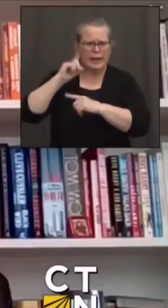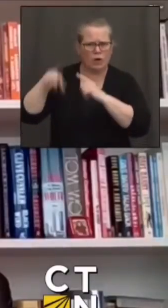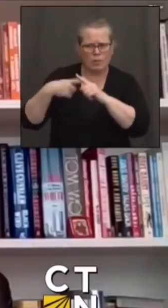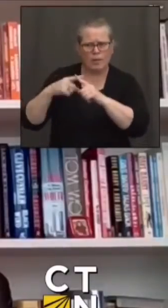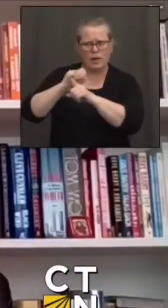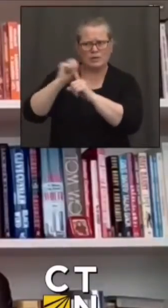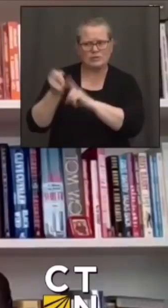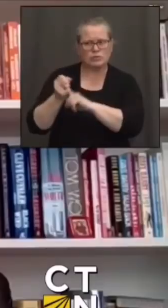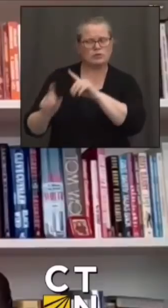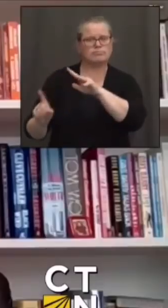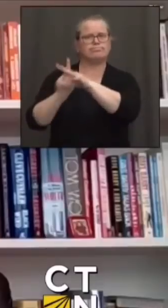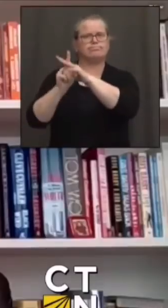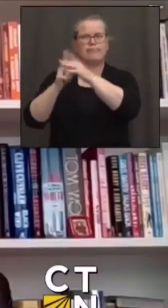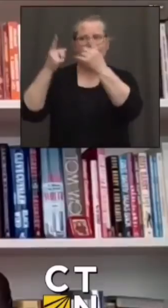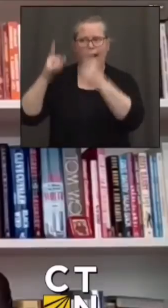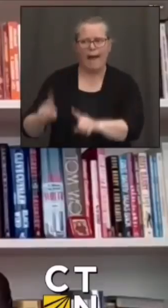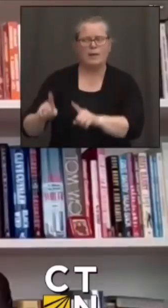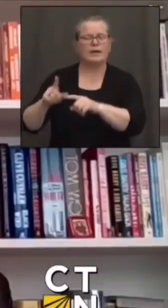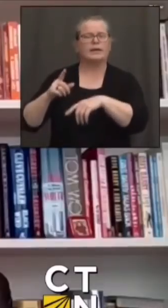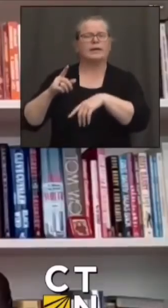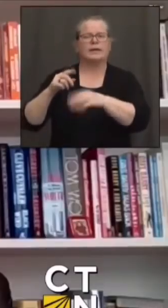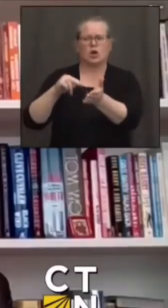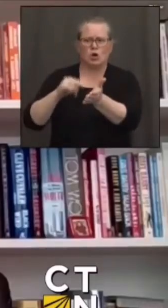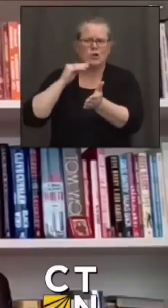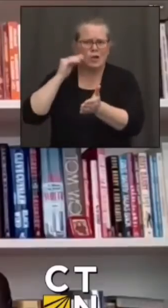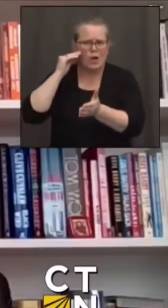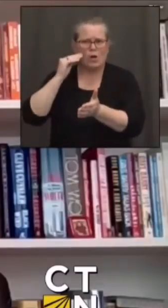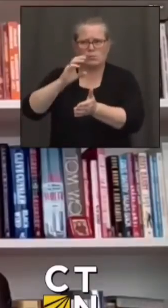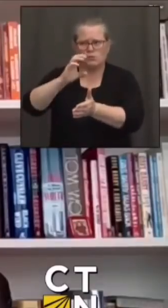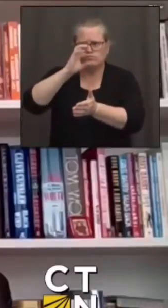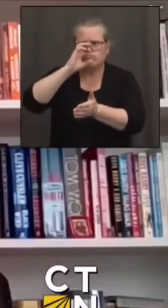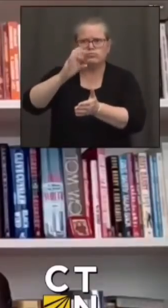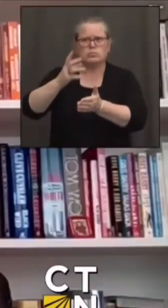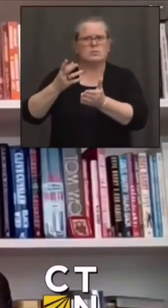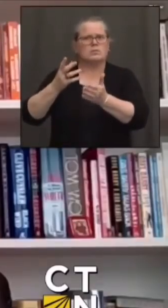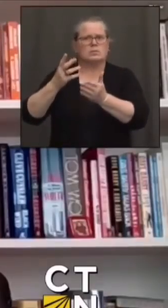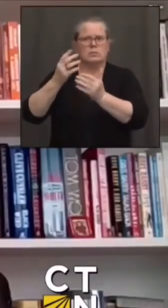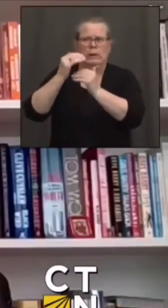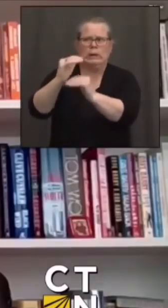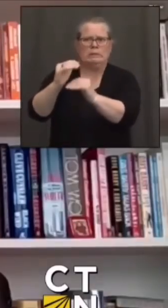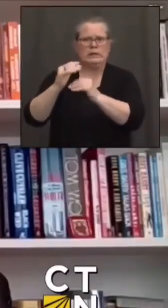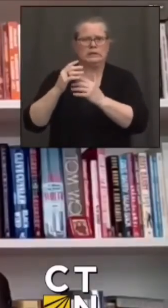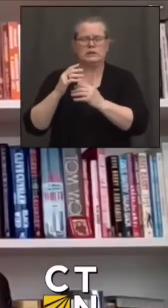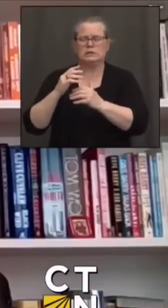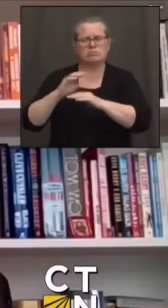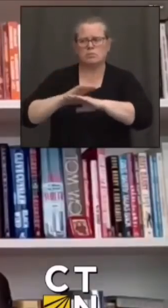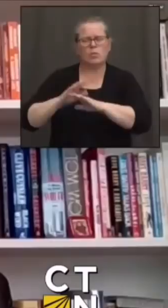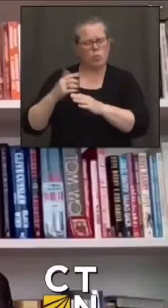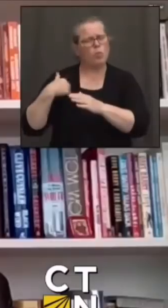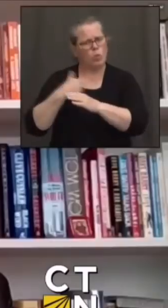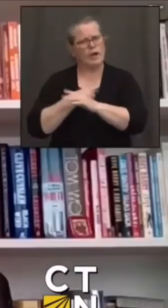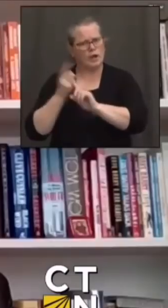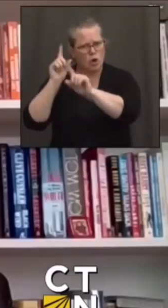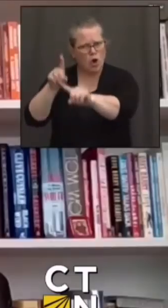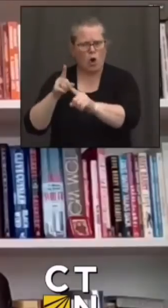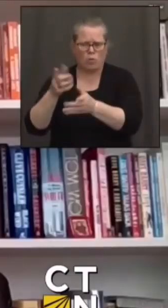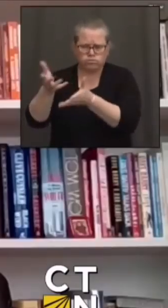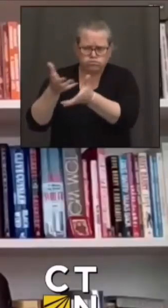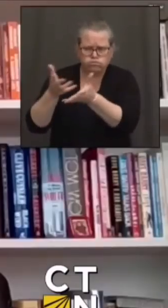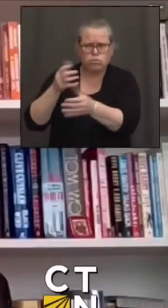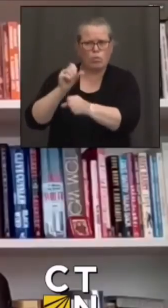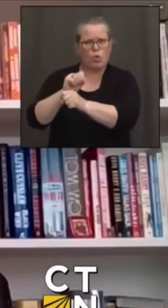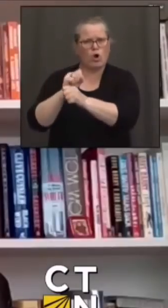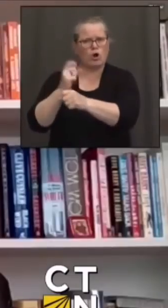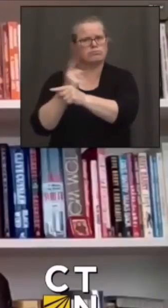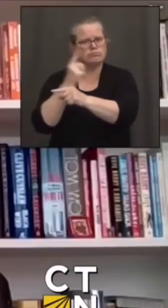some limitations and the facility isn't understanding or implementing what we're working with them on a regular basis, we continue